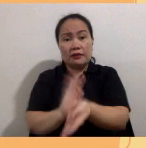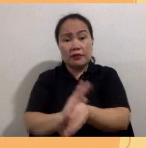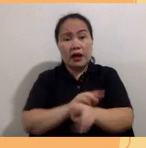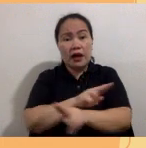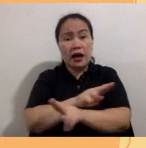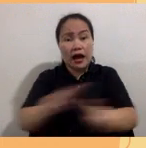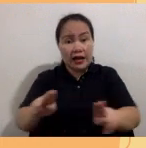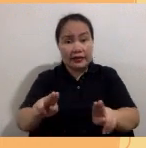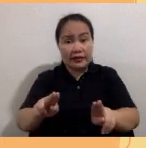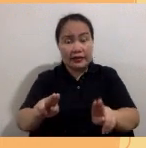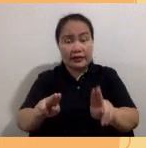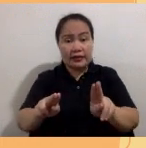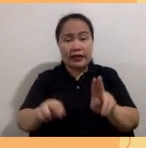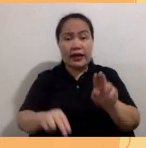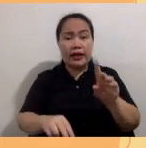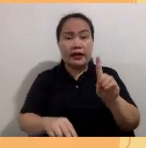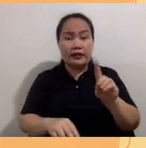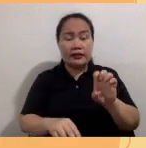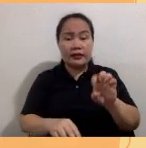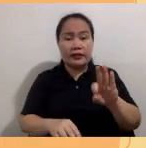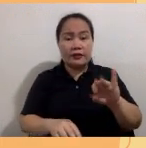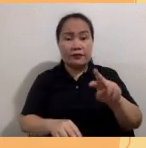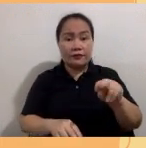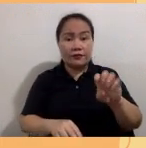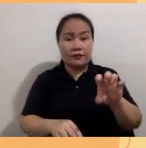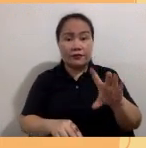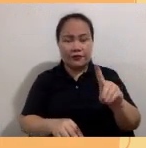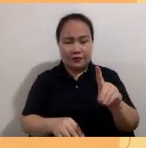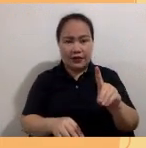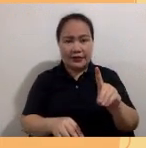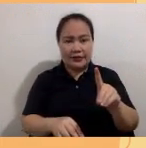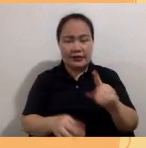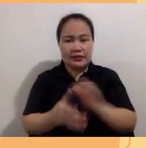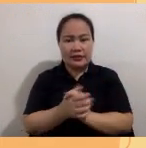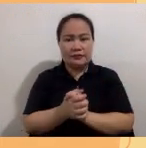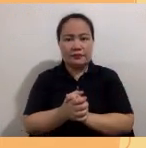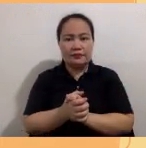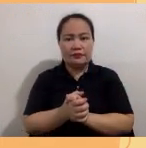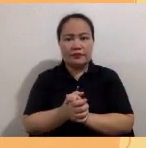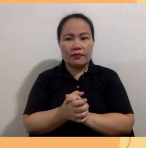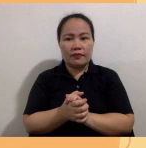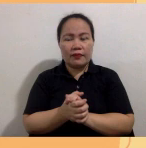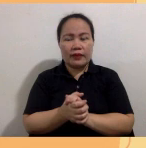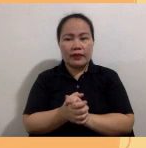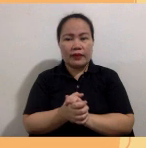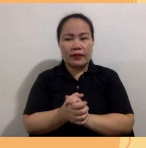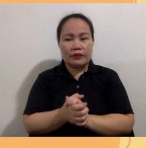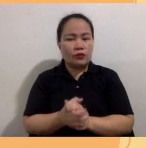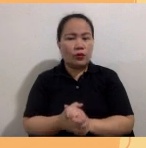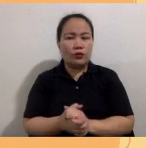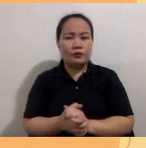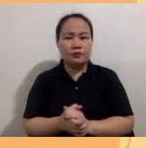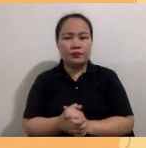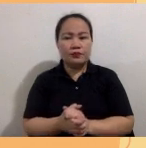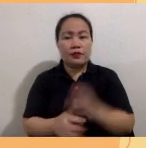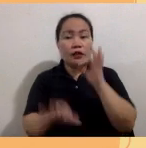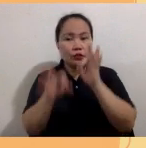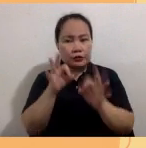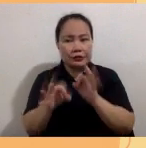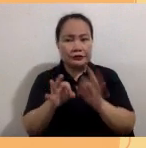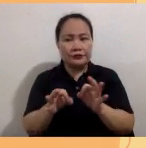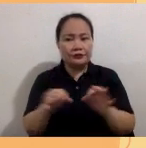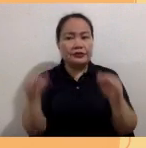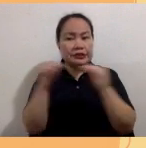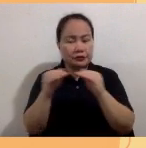4 minus 4, that is 0. So kapag ang value ng x at y mo ay equal values, that would make